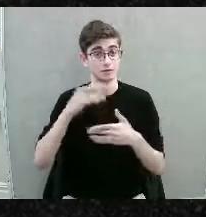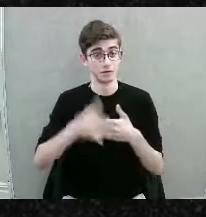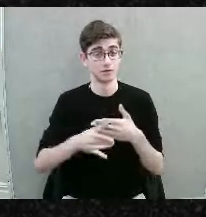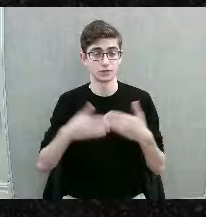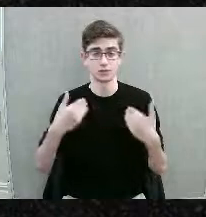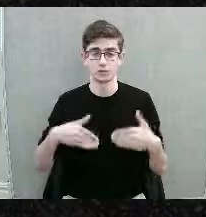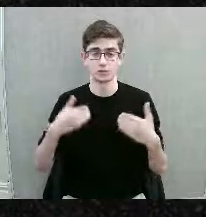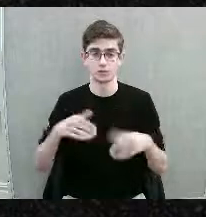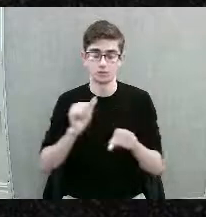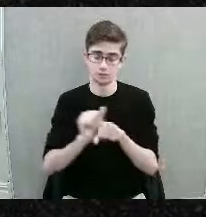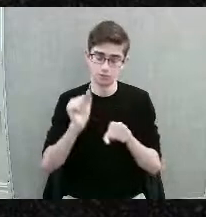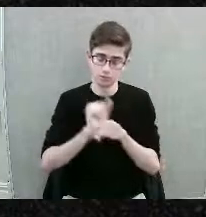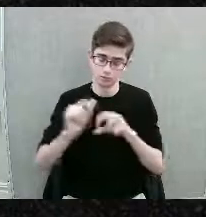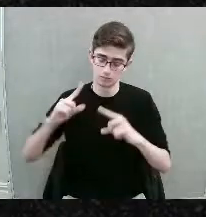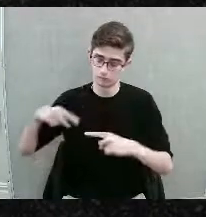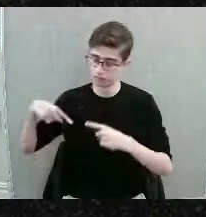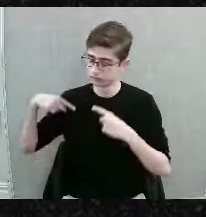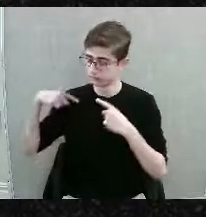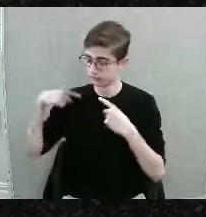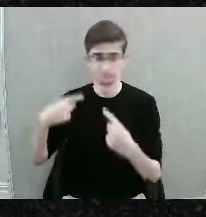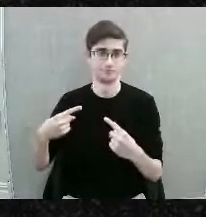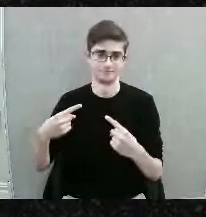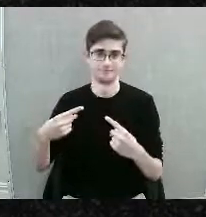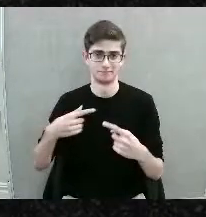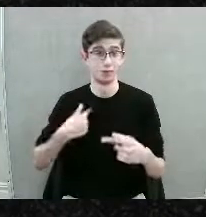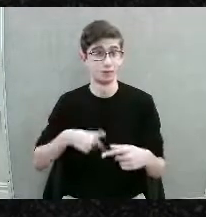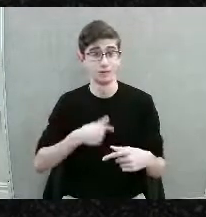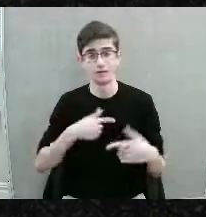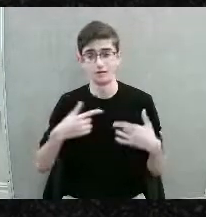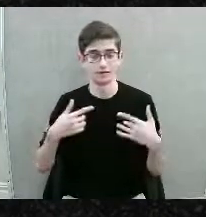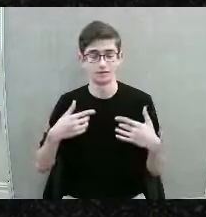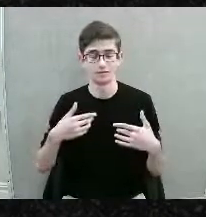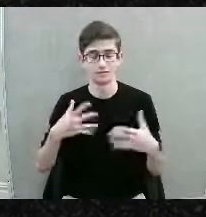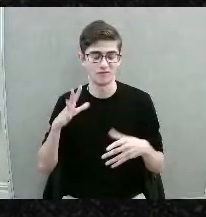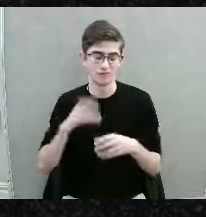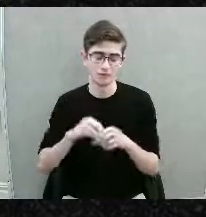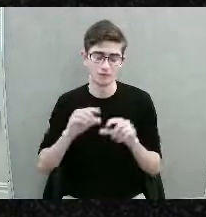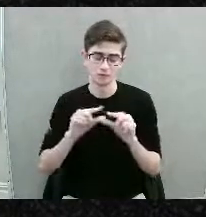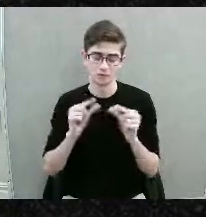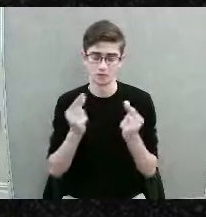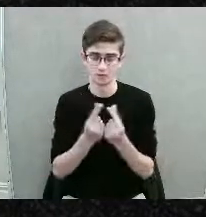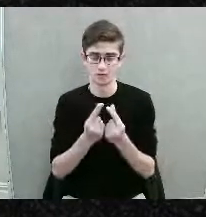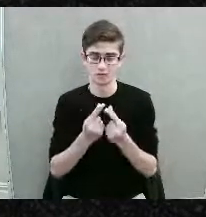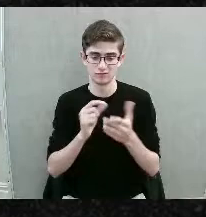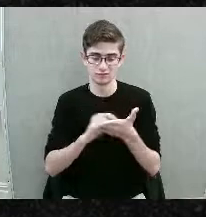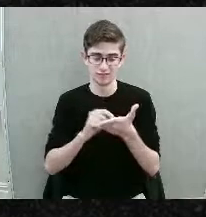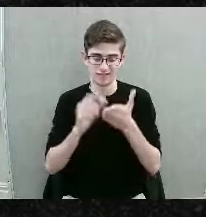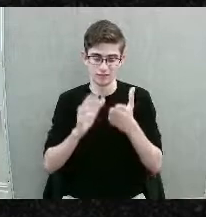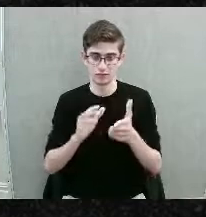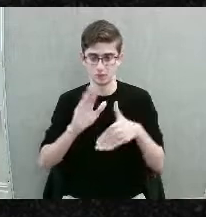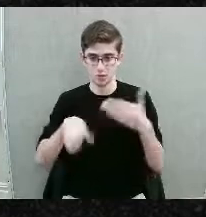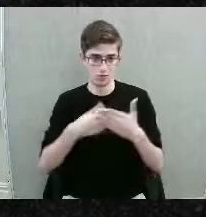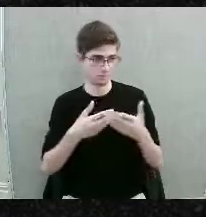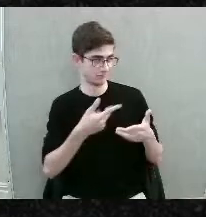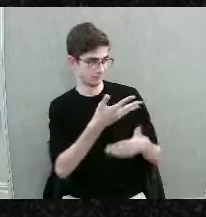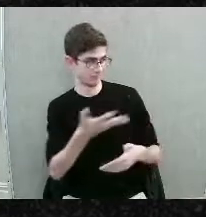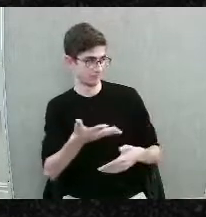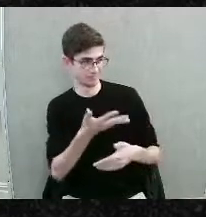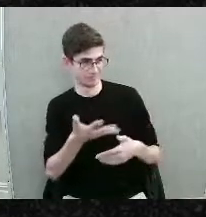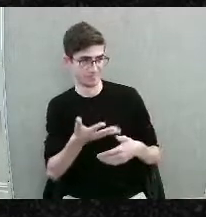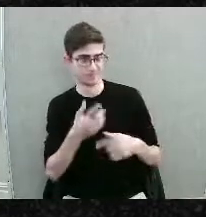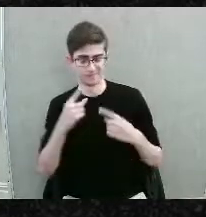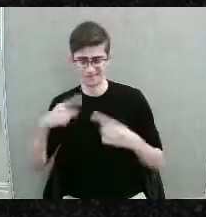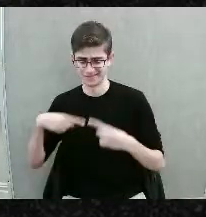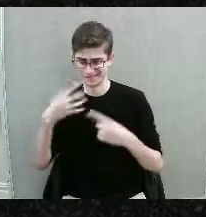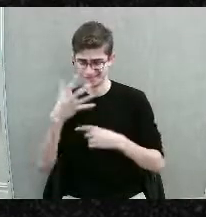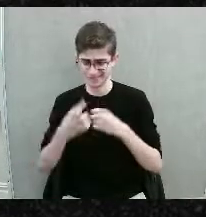long time in coming. And we are part of a group of co-authors, I'll tell you more in a minute, that met together for